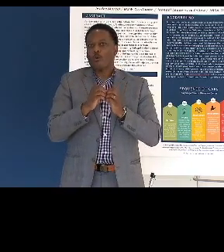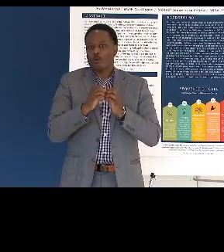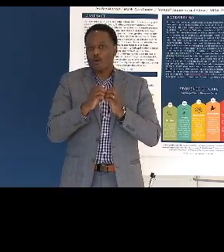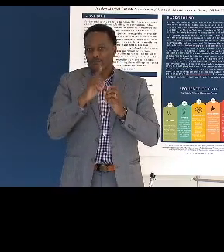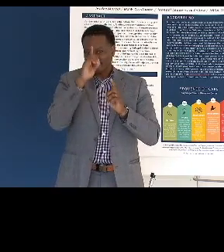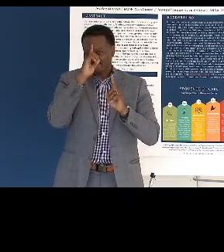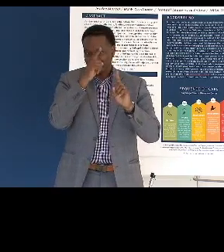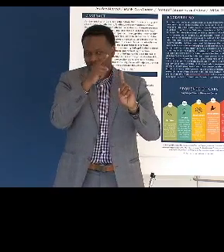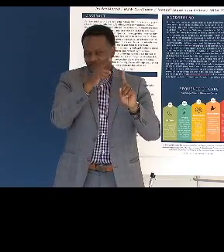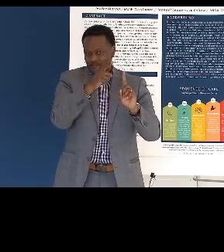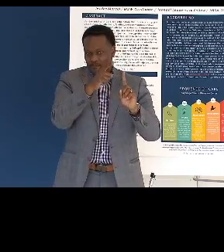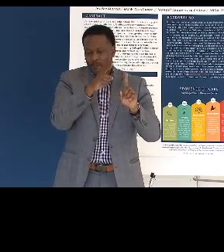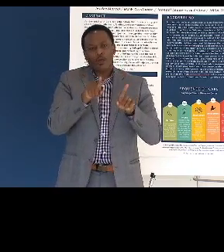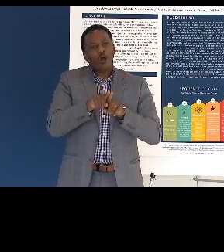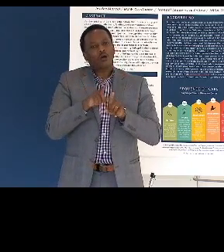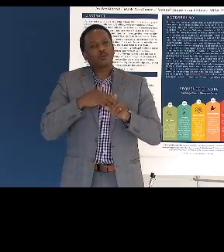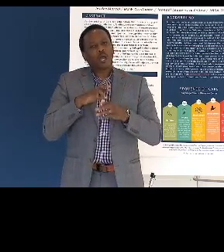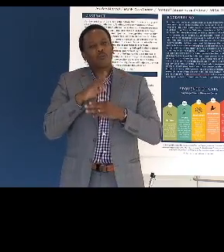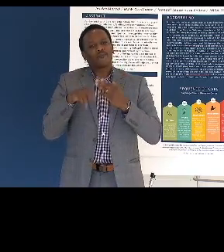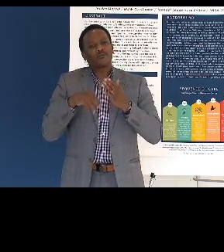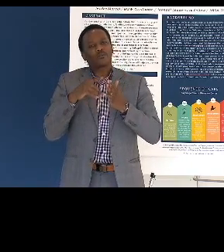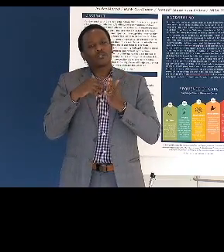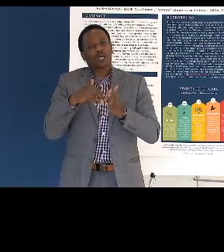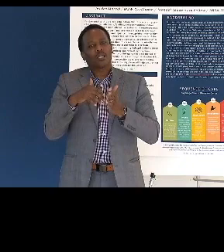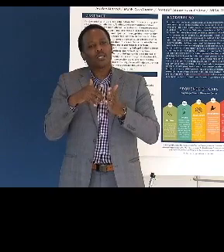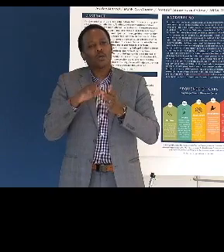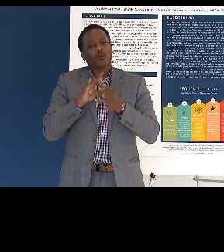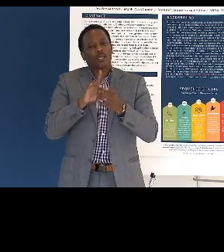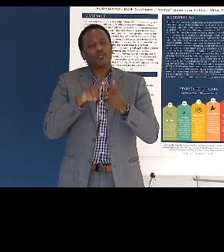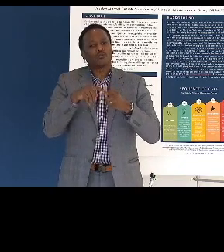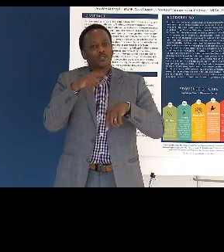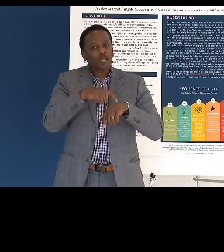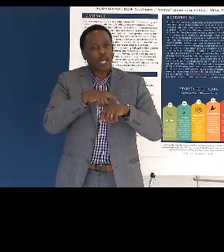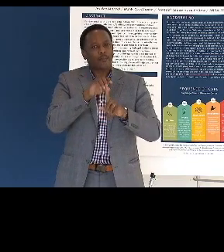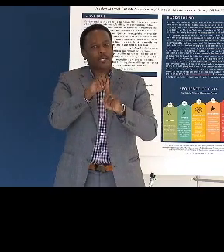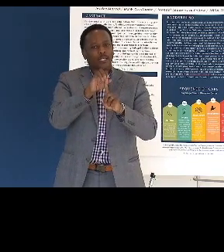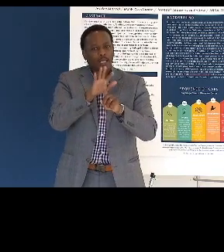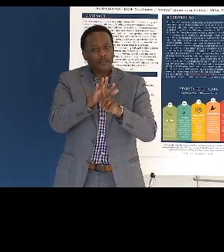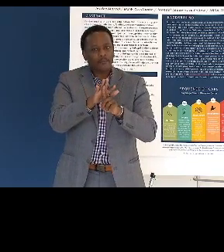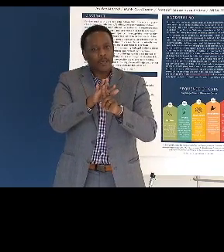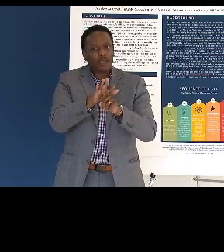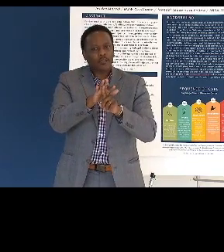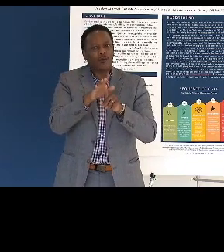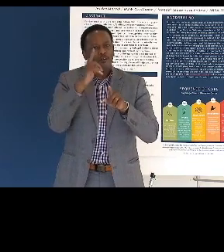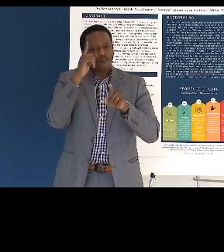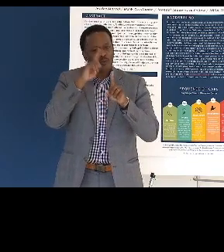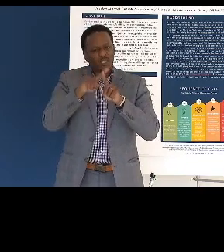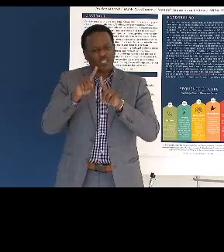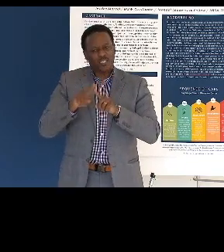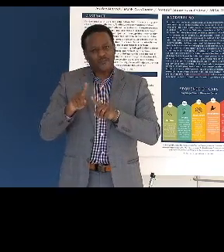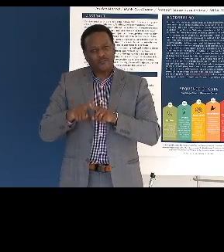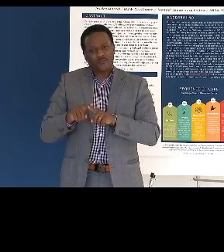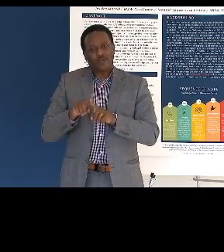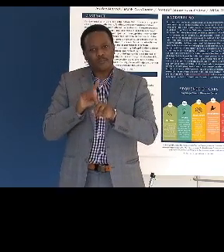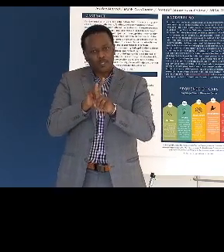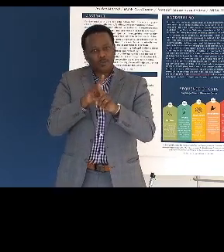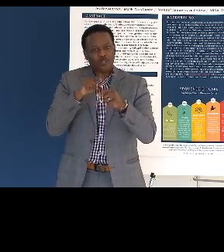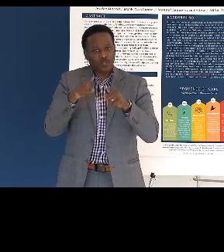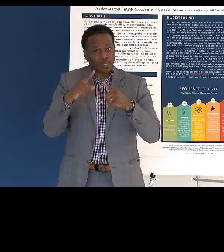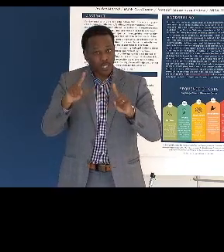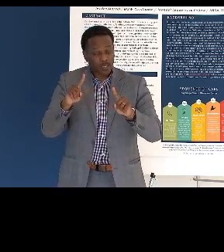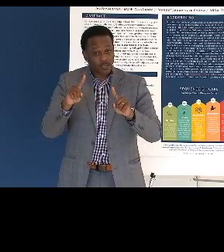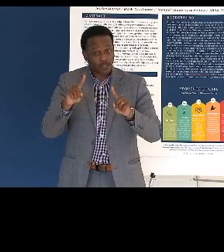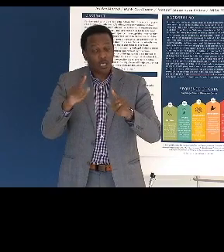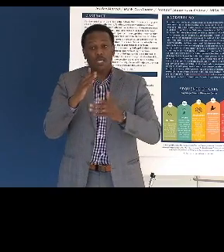I also reviewed a study which examined timing and impact of different types of mentors on academic success. Mentors were